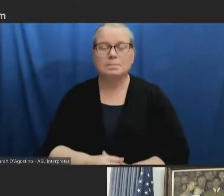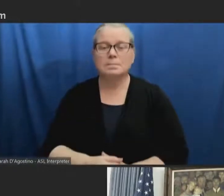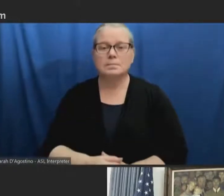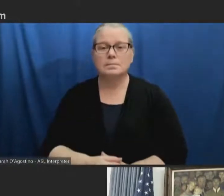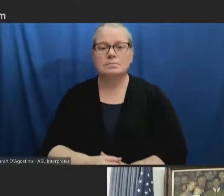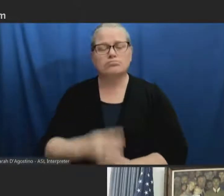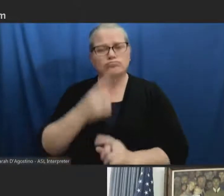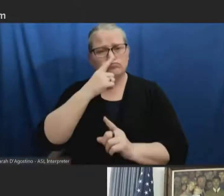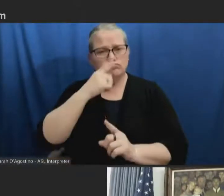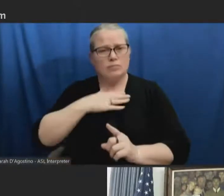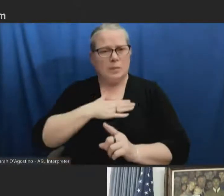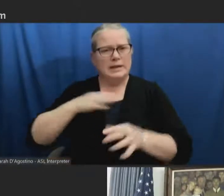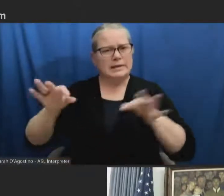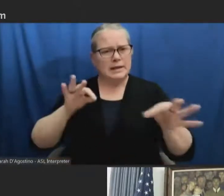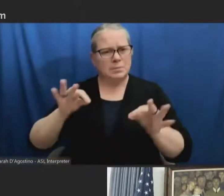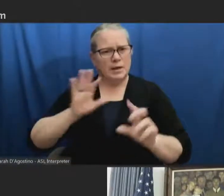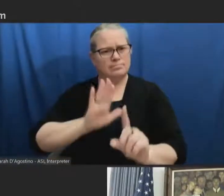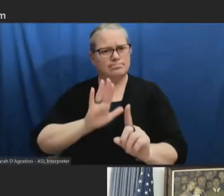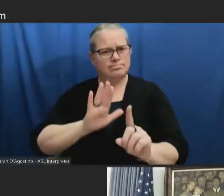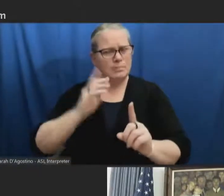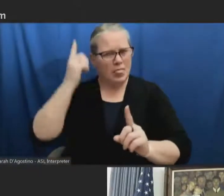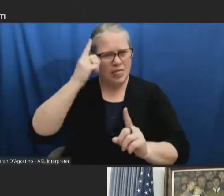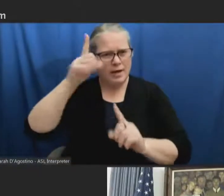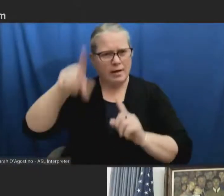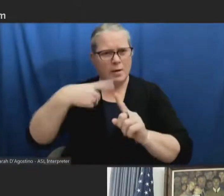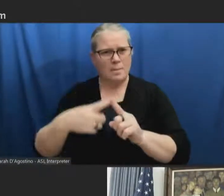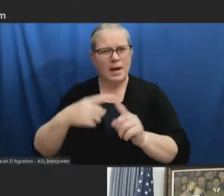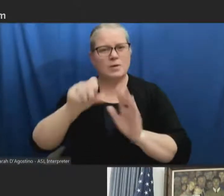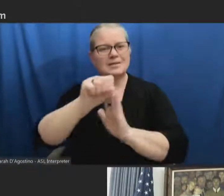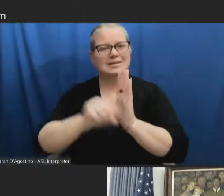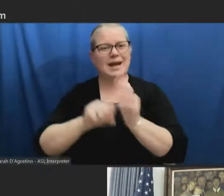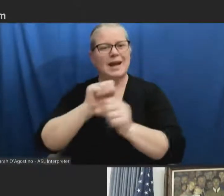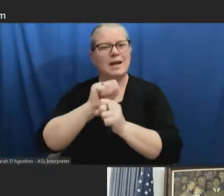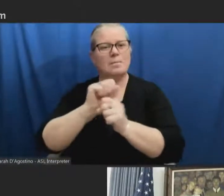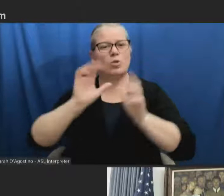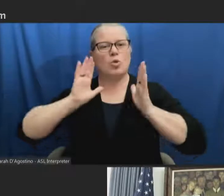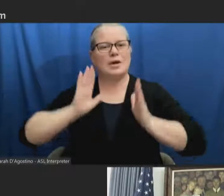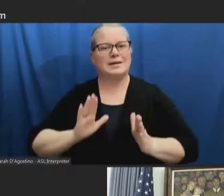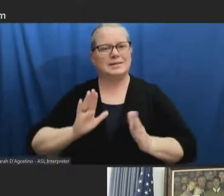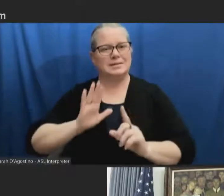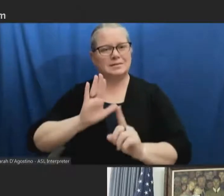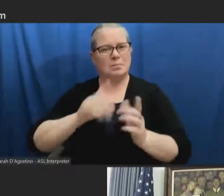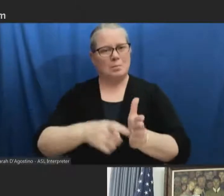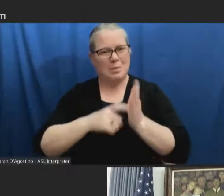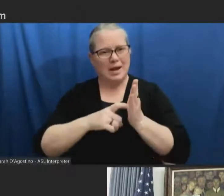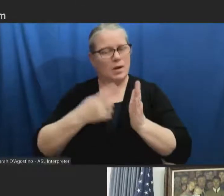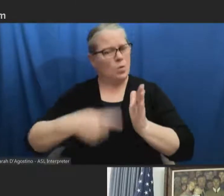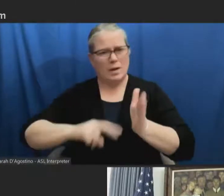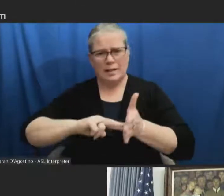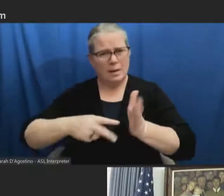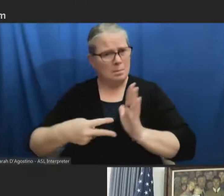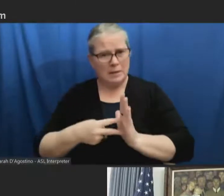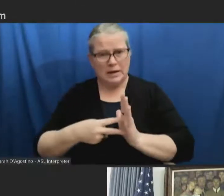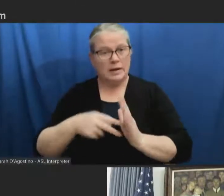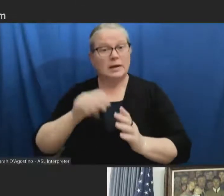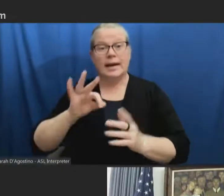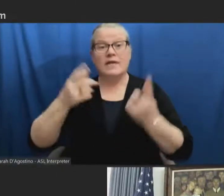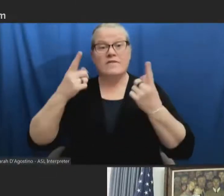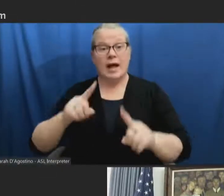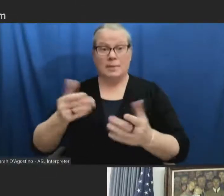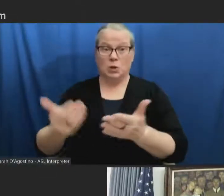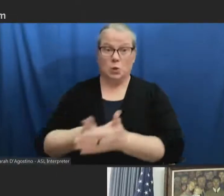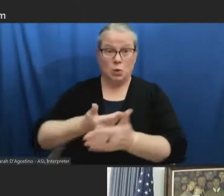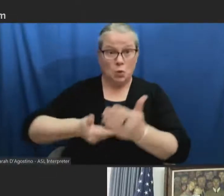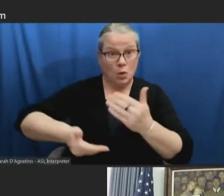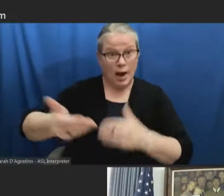more about your thinking regarding the mandate for state employees. What does that actually mean now? If someone's a new hire, do they need